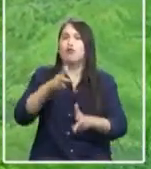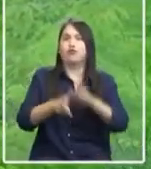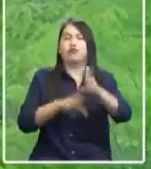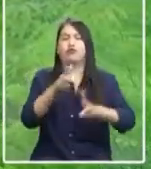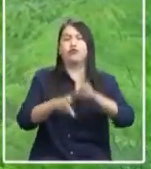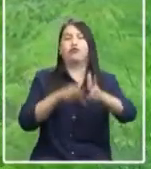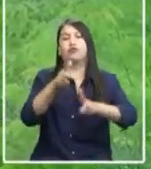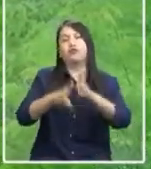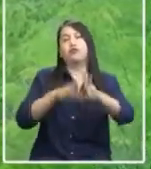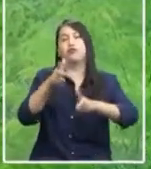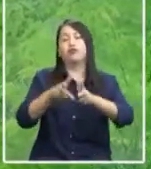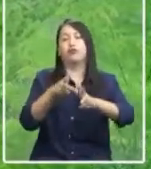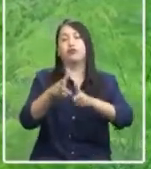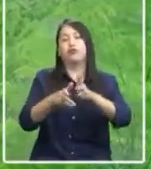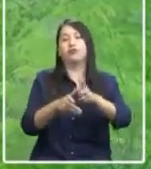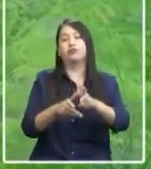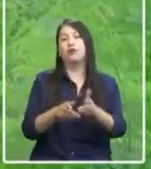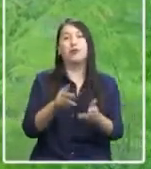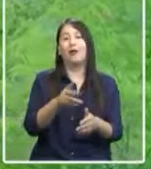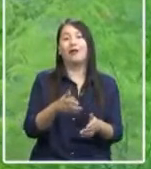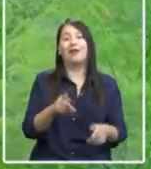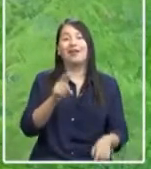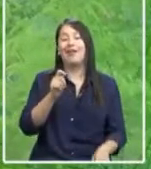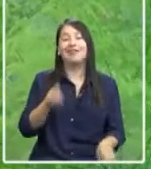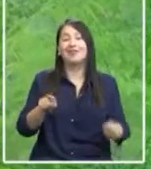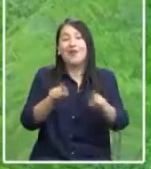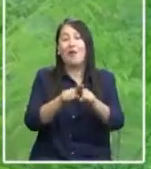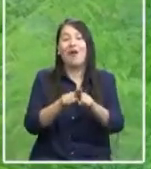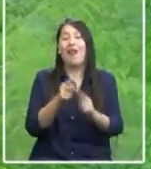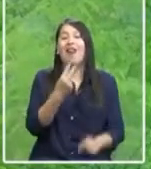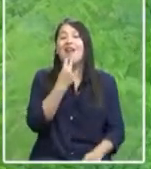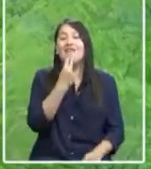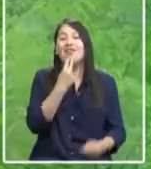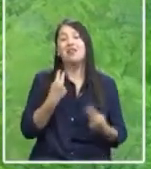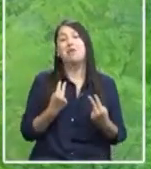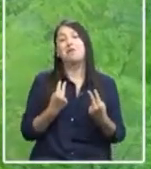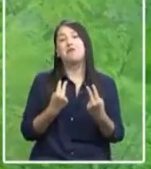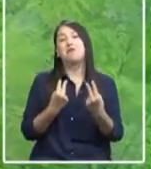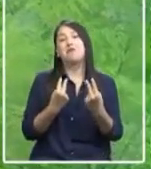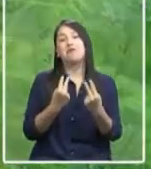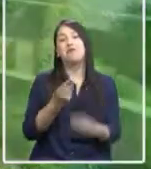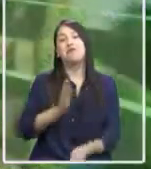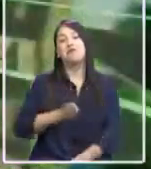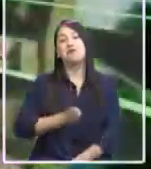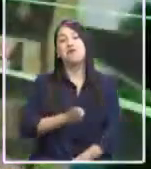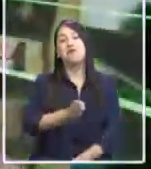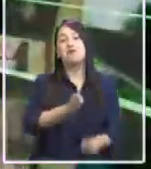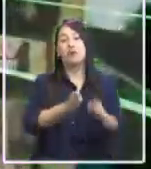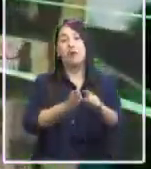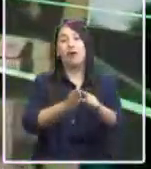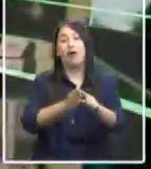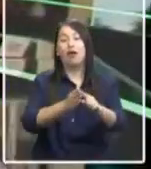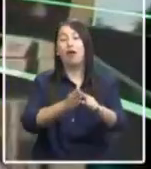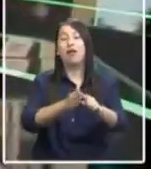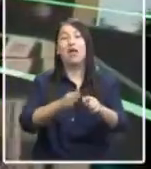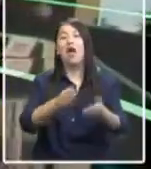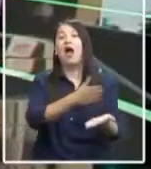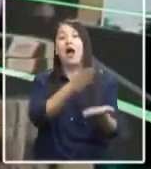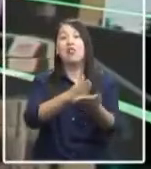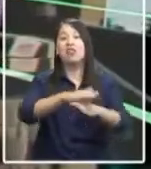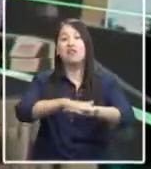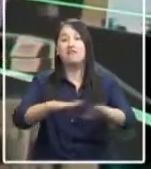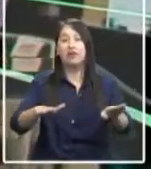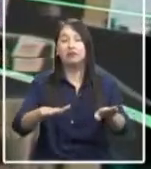itself. But we are not worried about it. We are not concerned where the train is